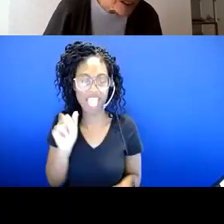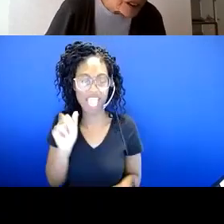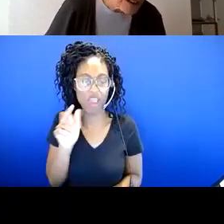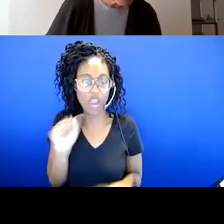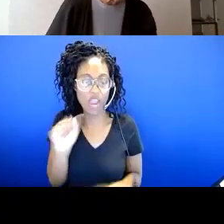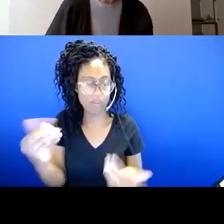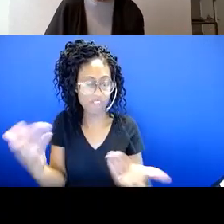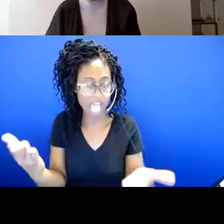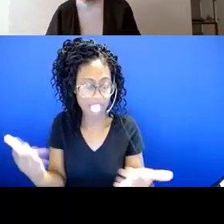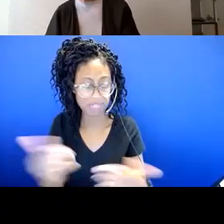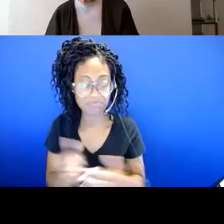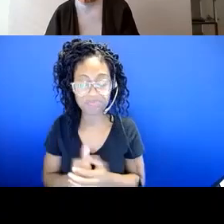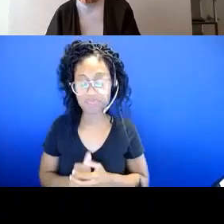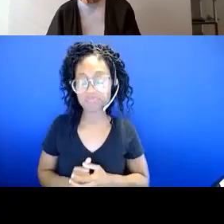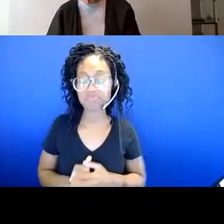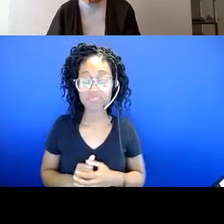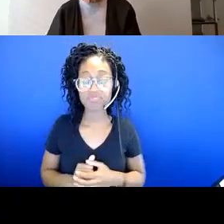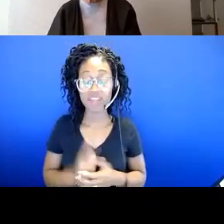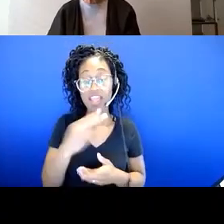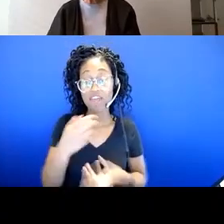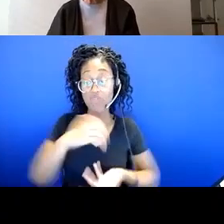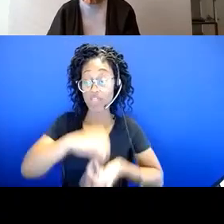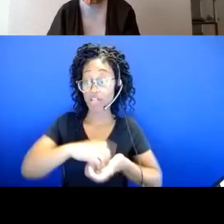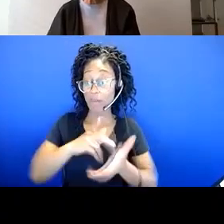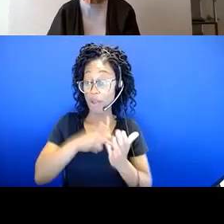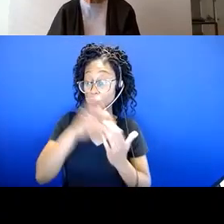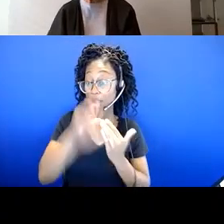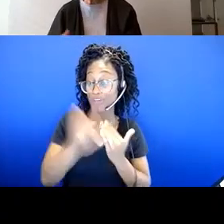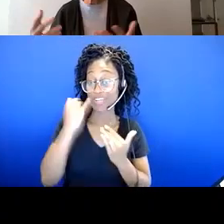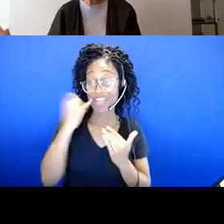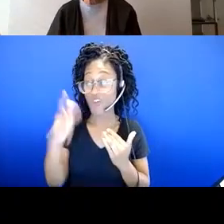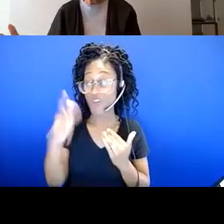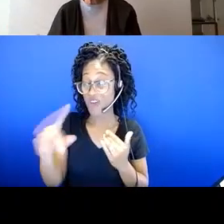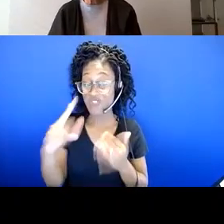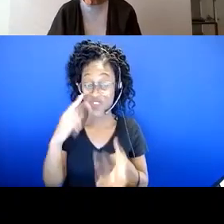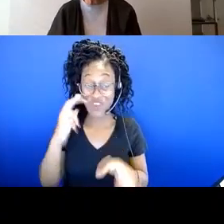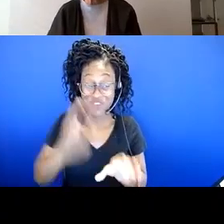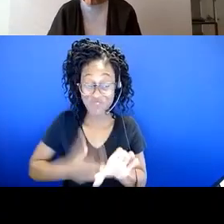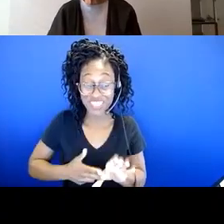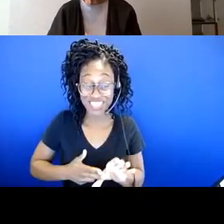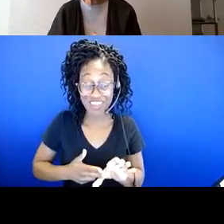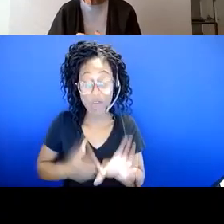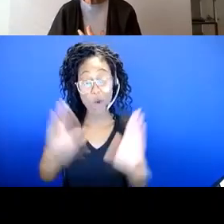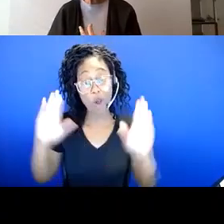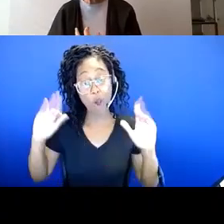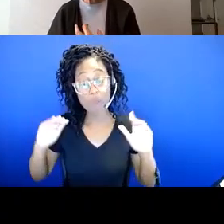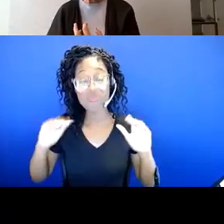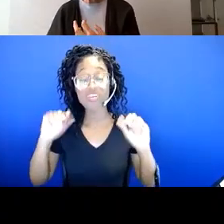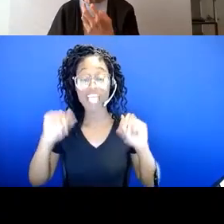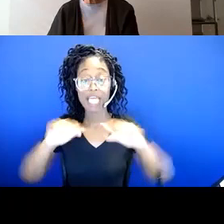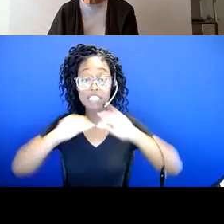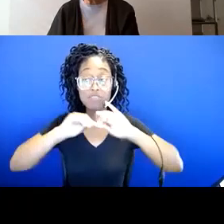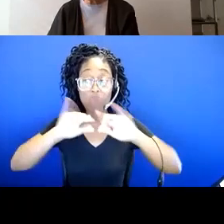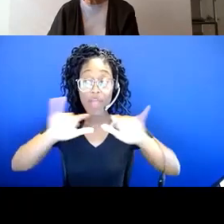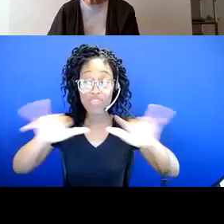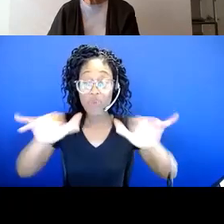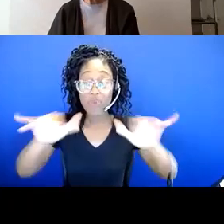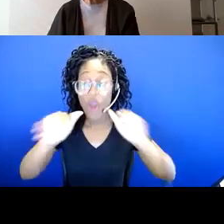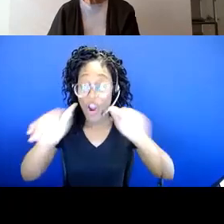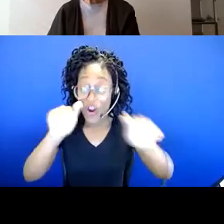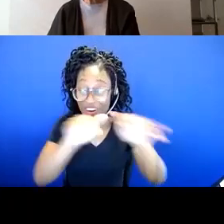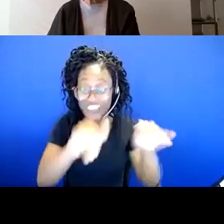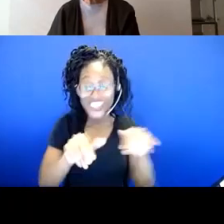project with all of you who participate, and we're hoping to spread the word that this is an unusual